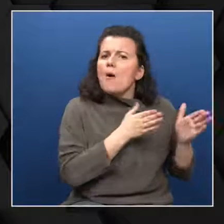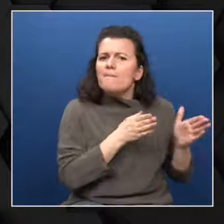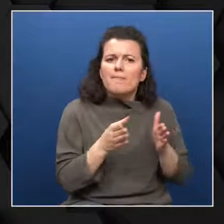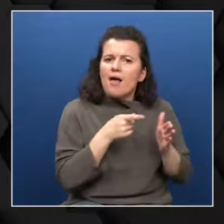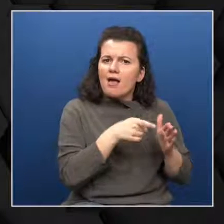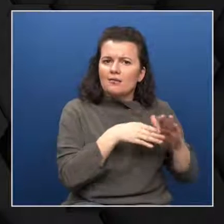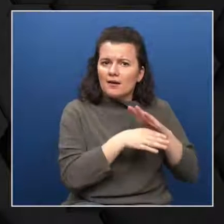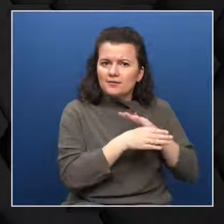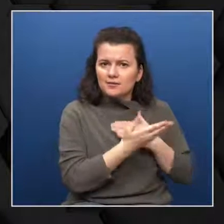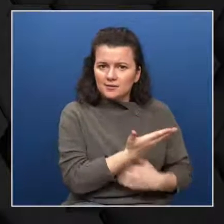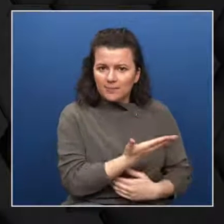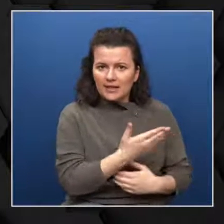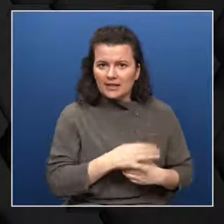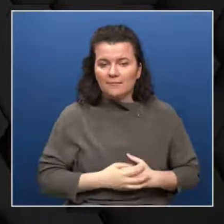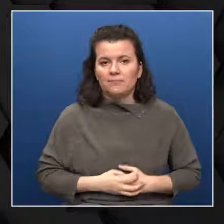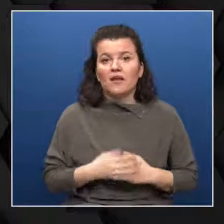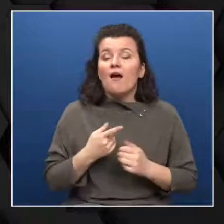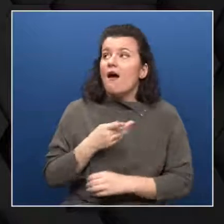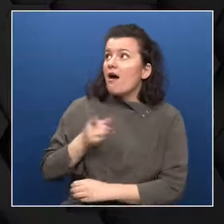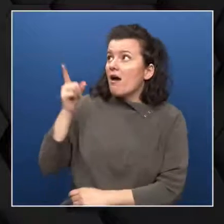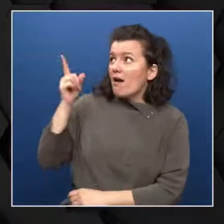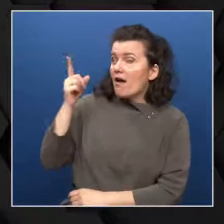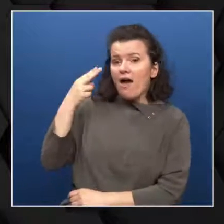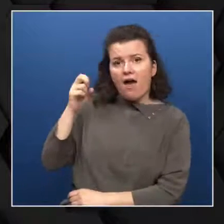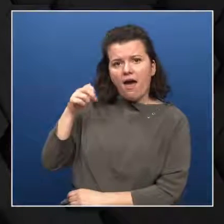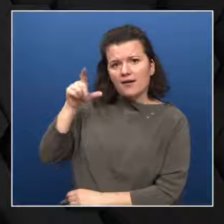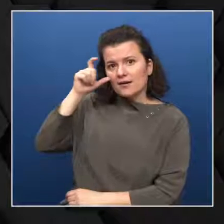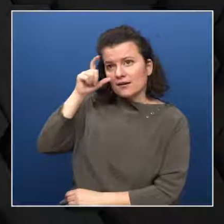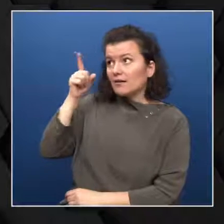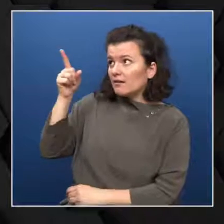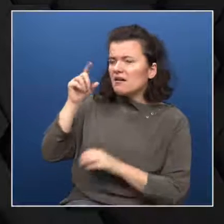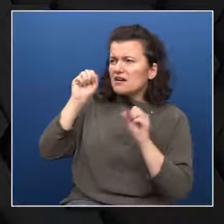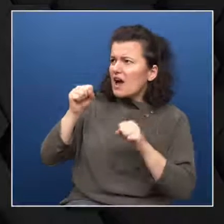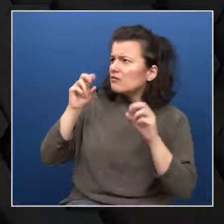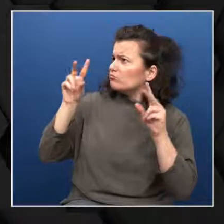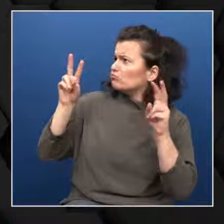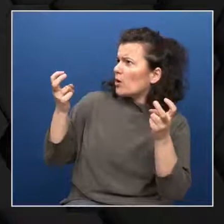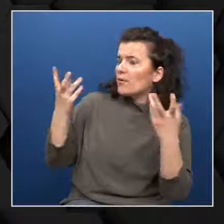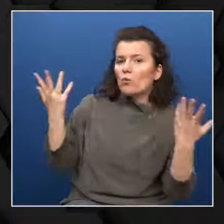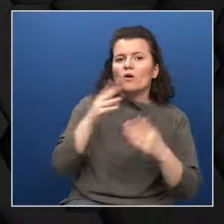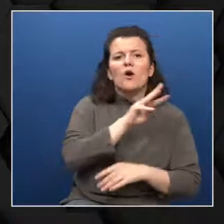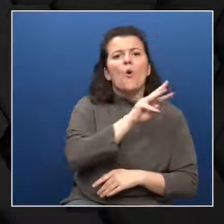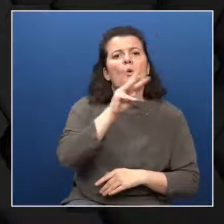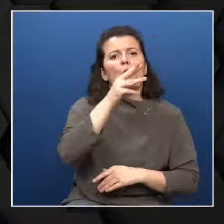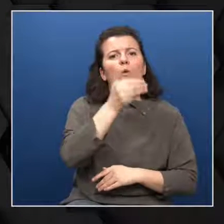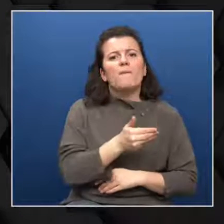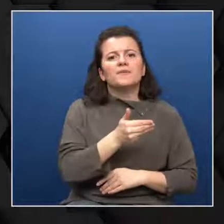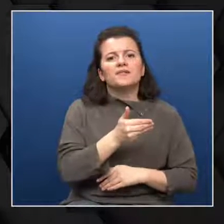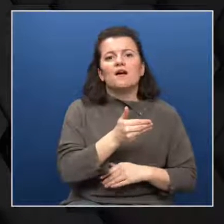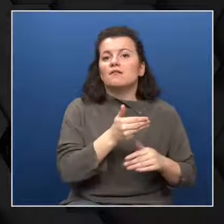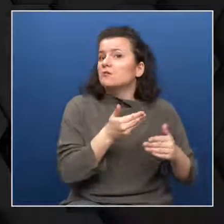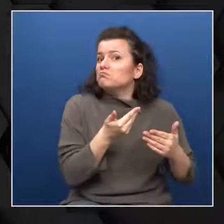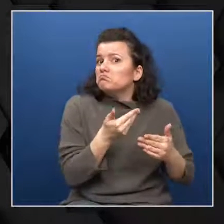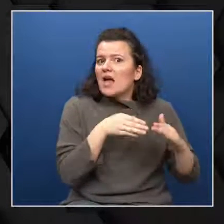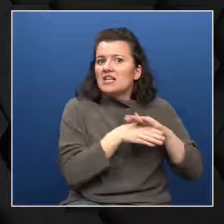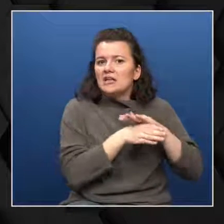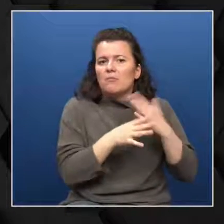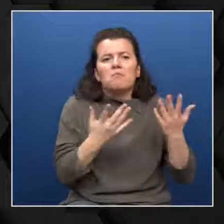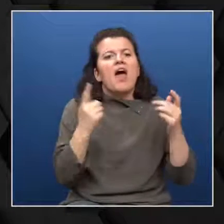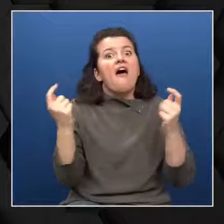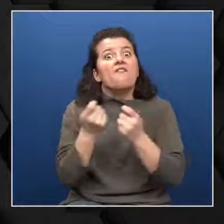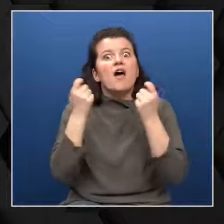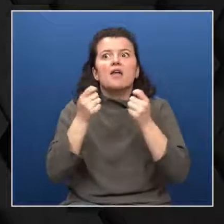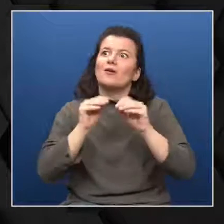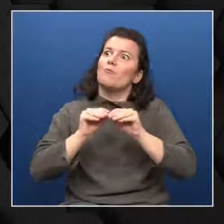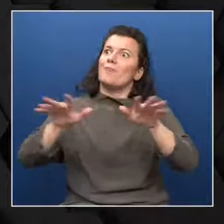about the accessibility of the website, because that's generally how people announce an event. So tell us about the